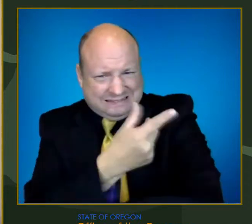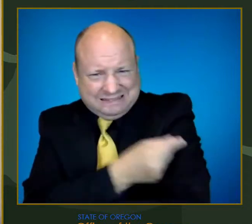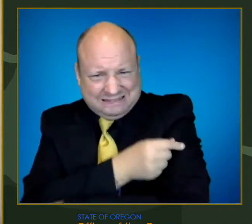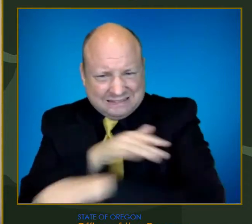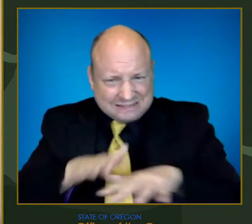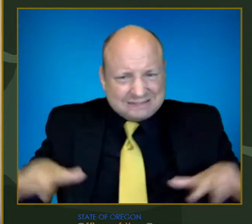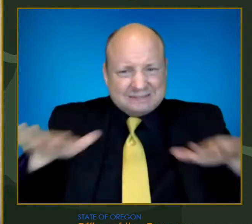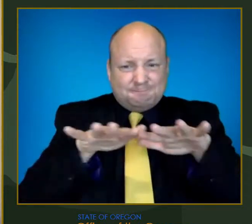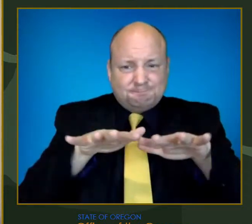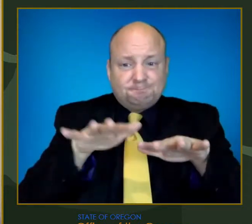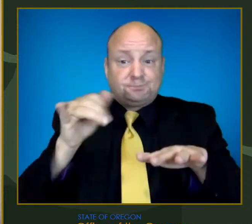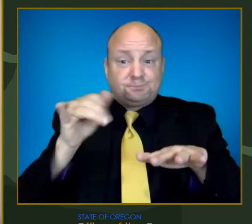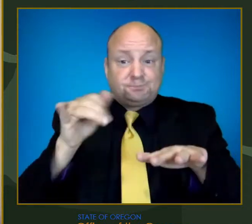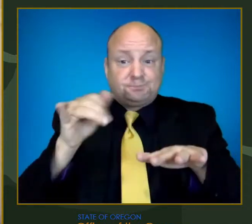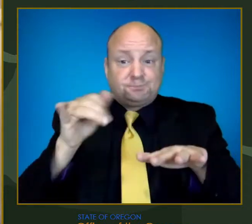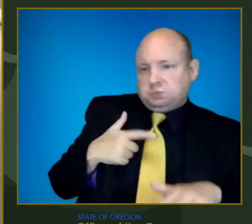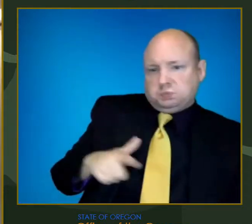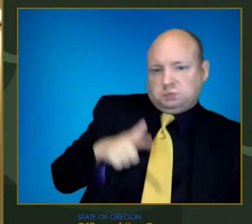Absalom.